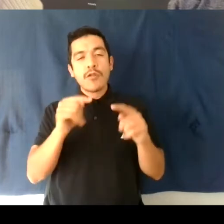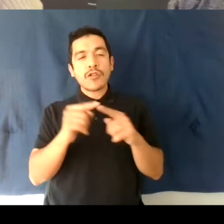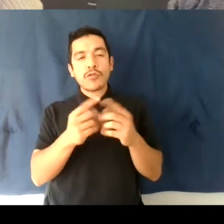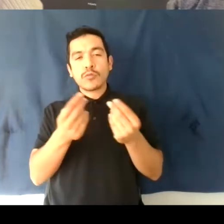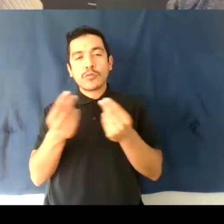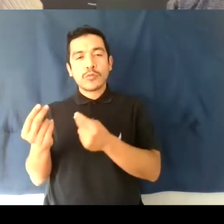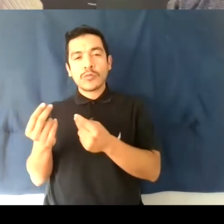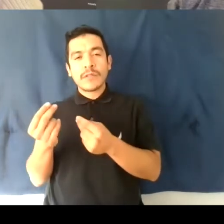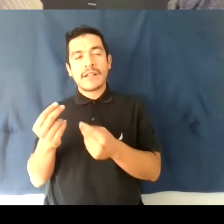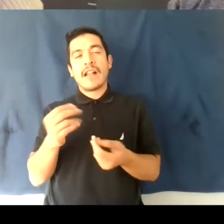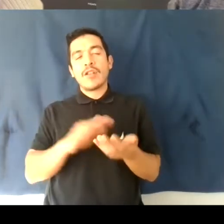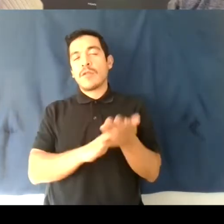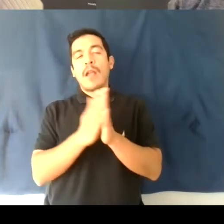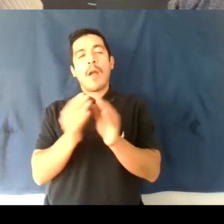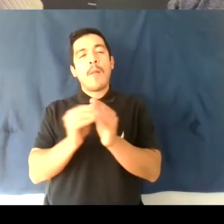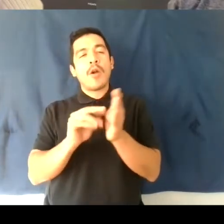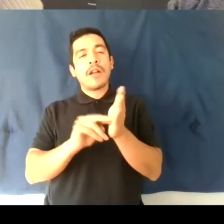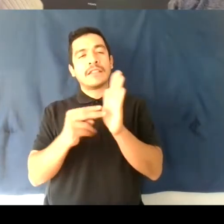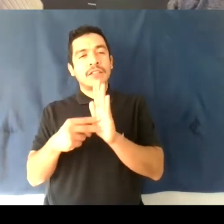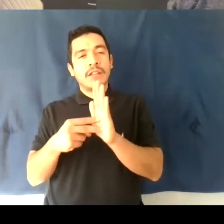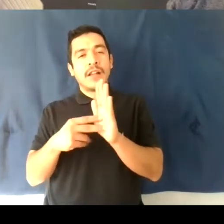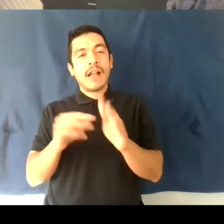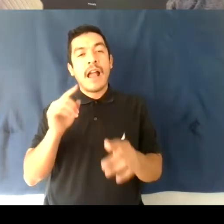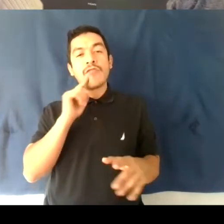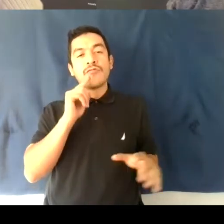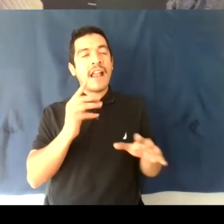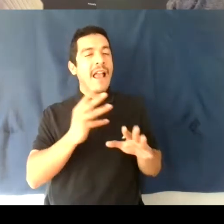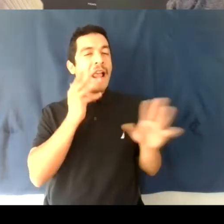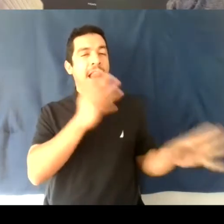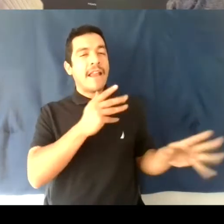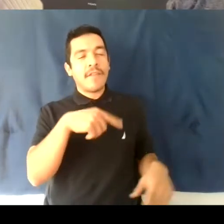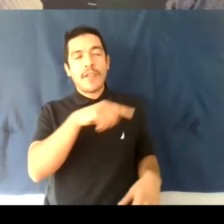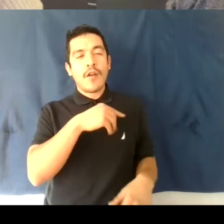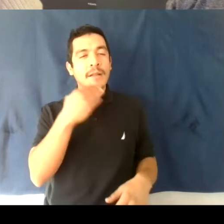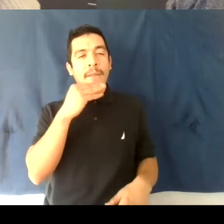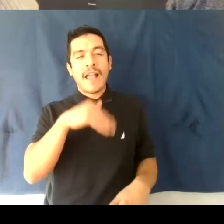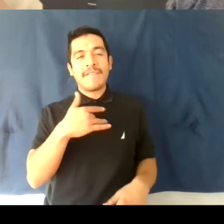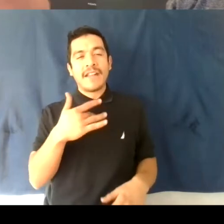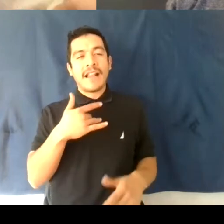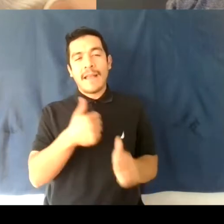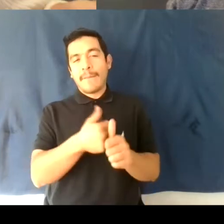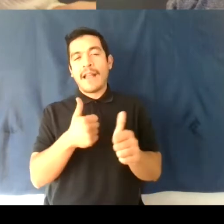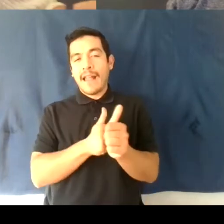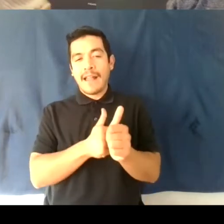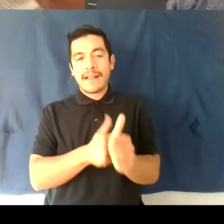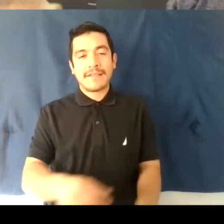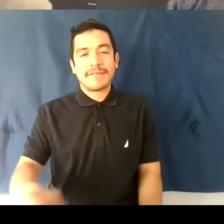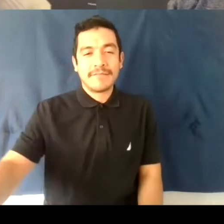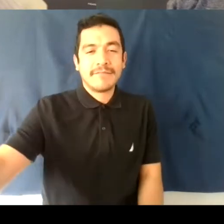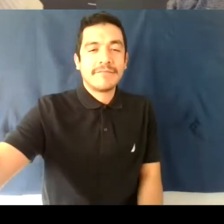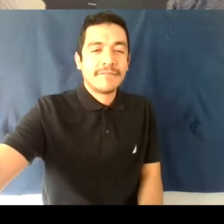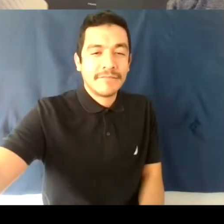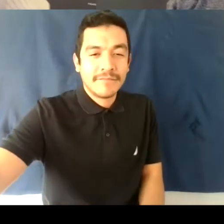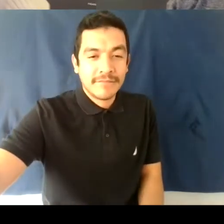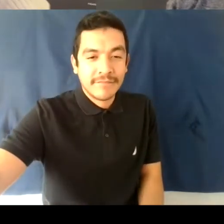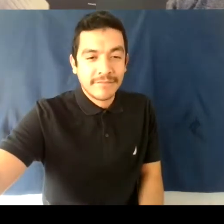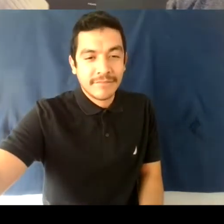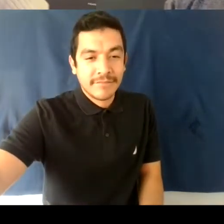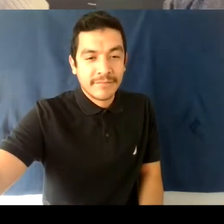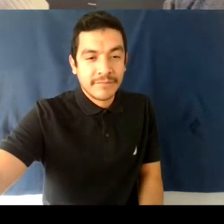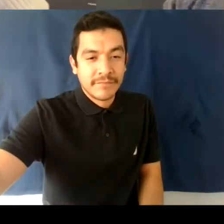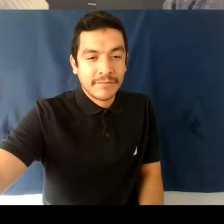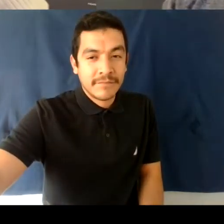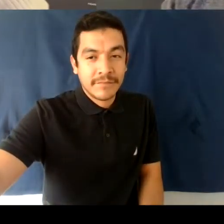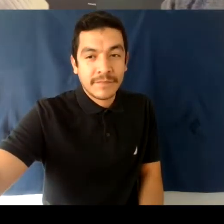more intentional and like just kind of leave those feelings of stress in the old year. What about